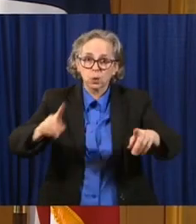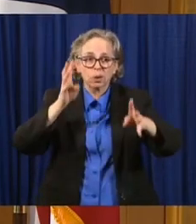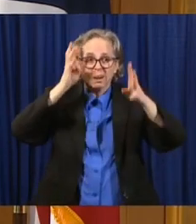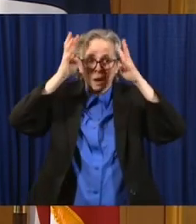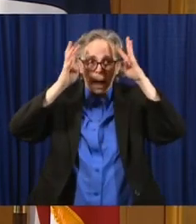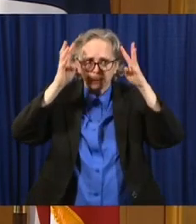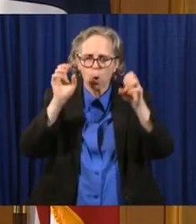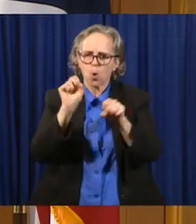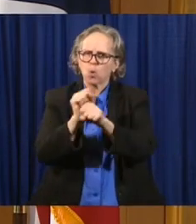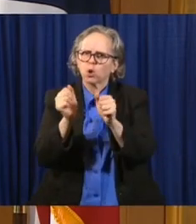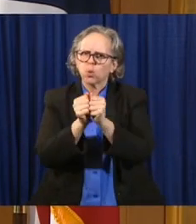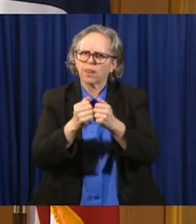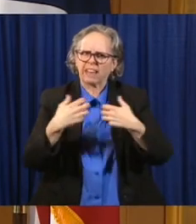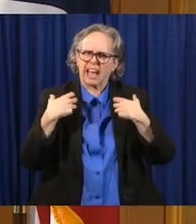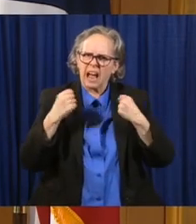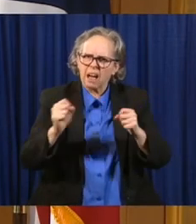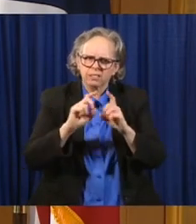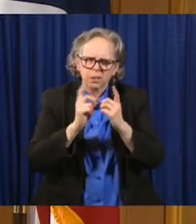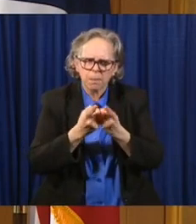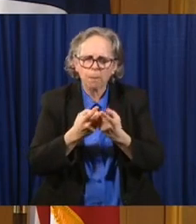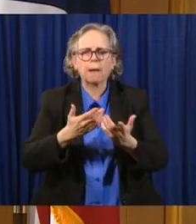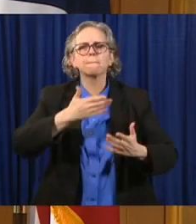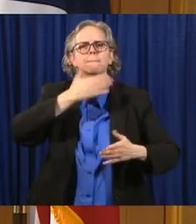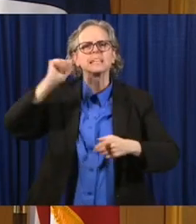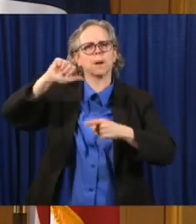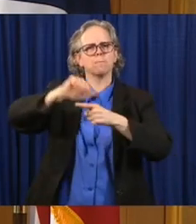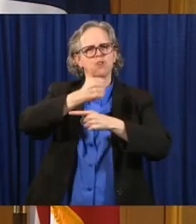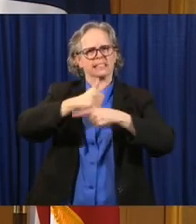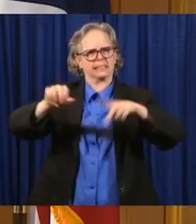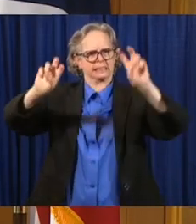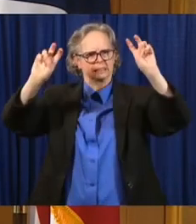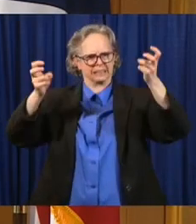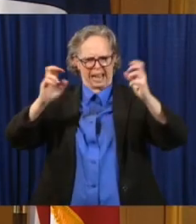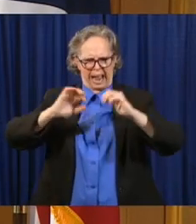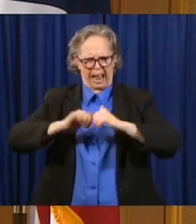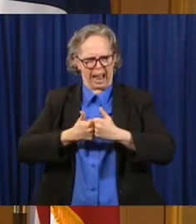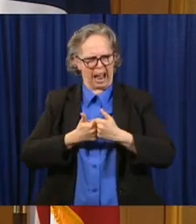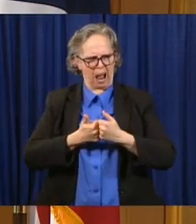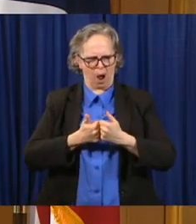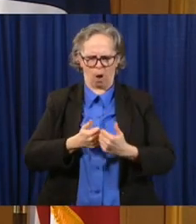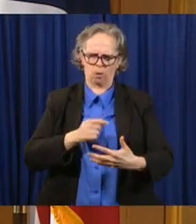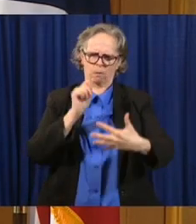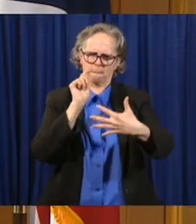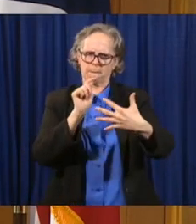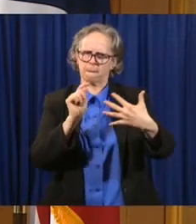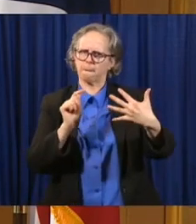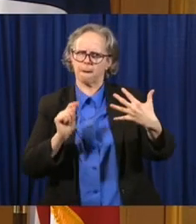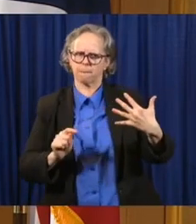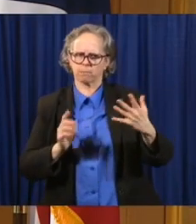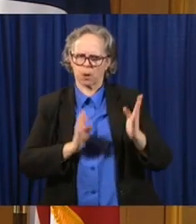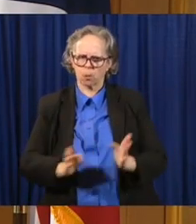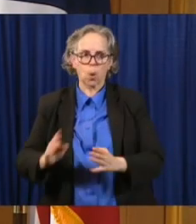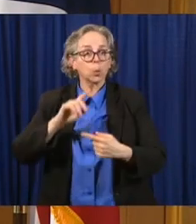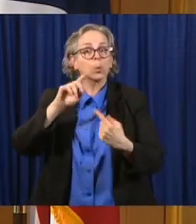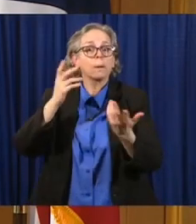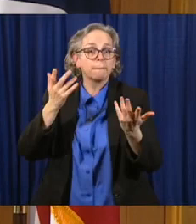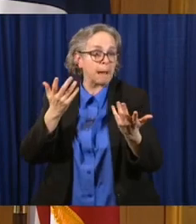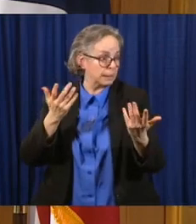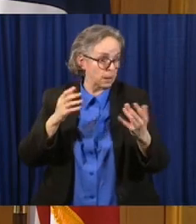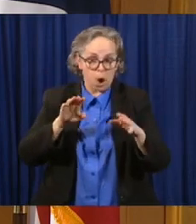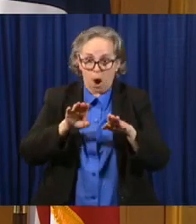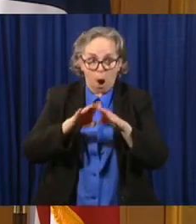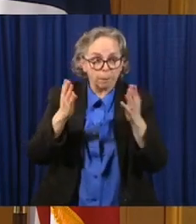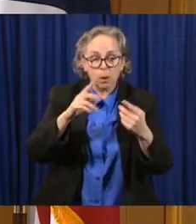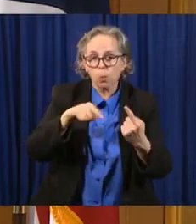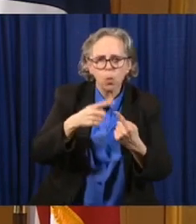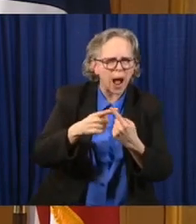in regard to how they would proceed to open when is the appropriate time to do that. Let me